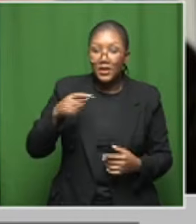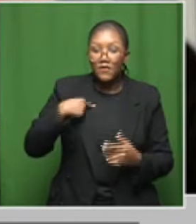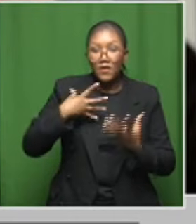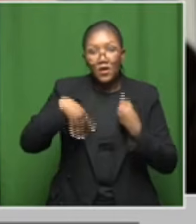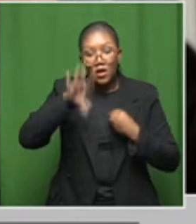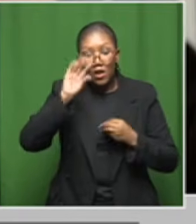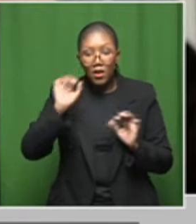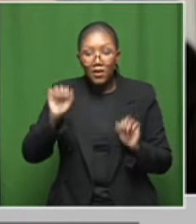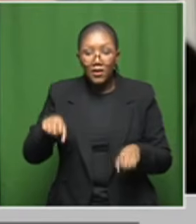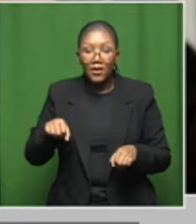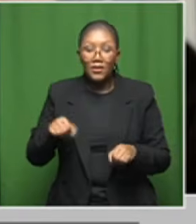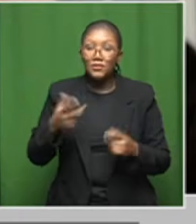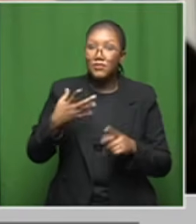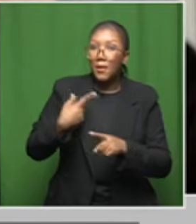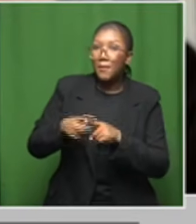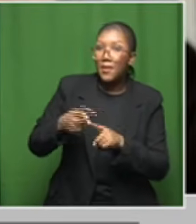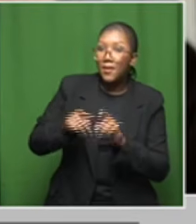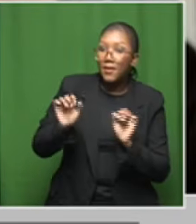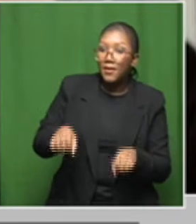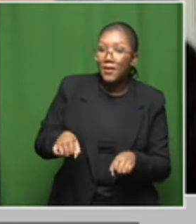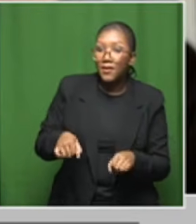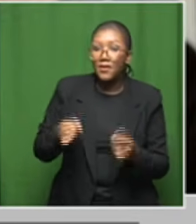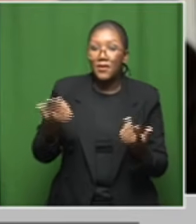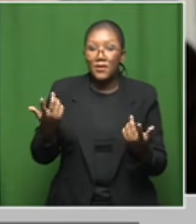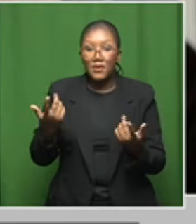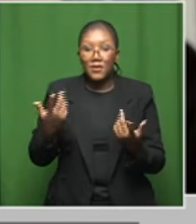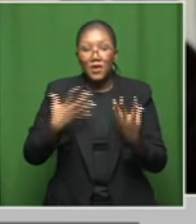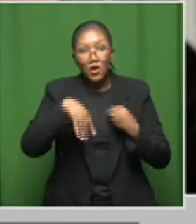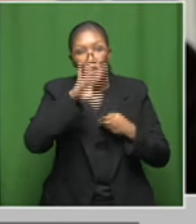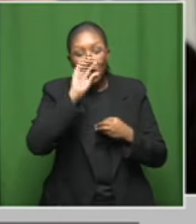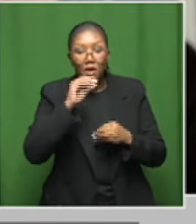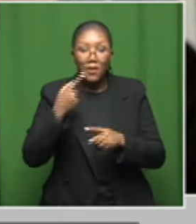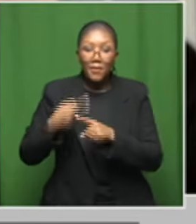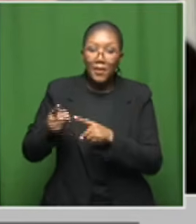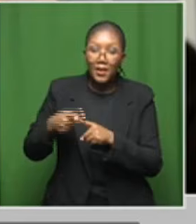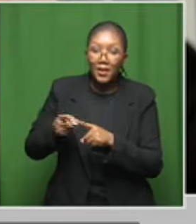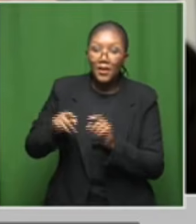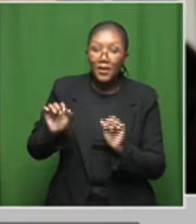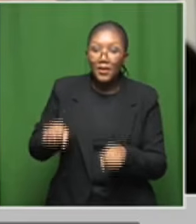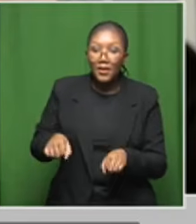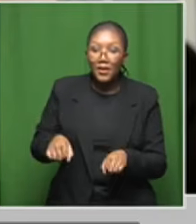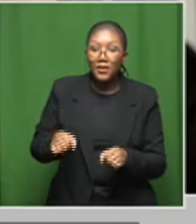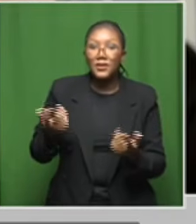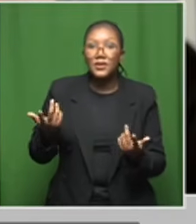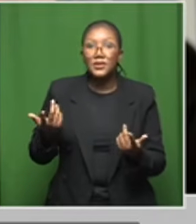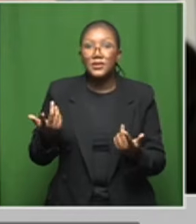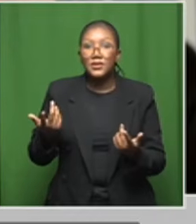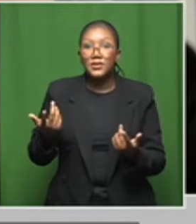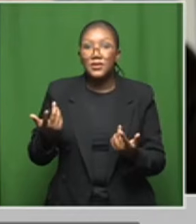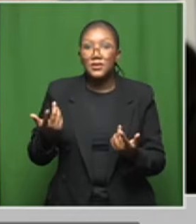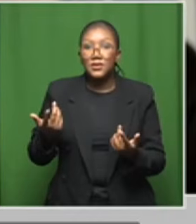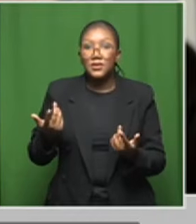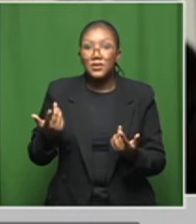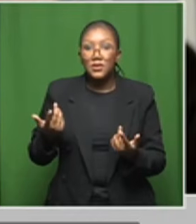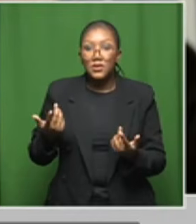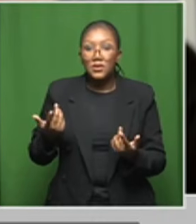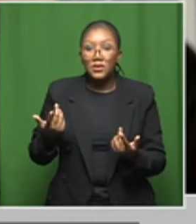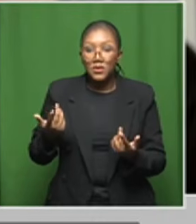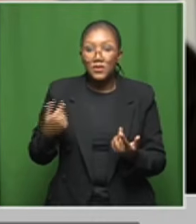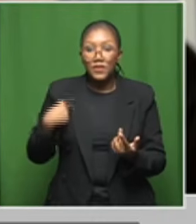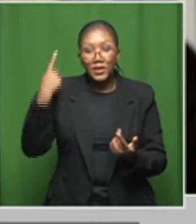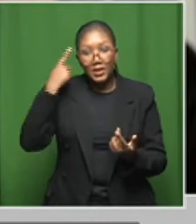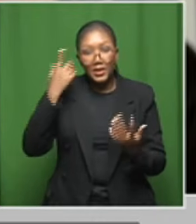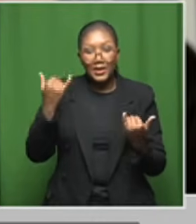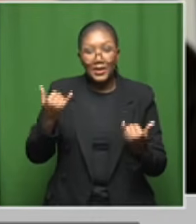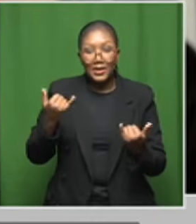can play. Well, learning and playing is actually one, and what we've got in line